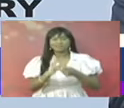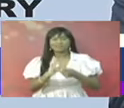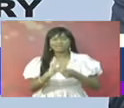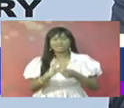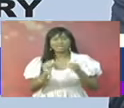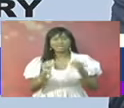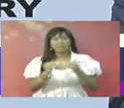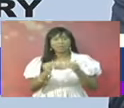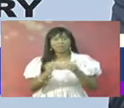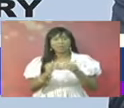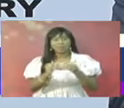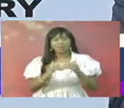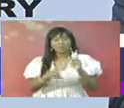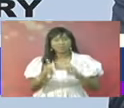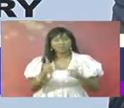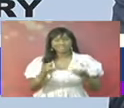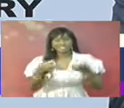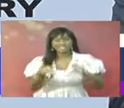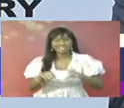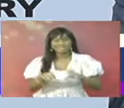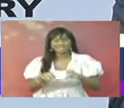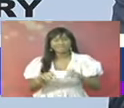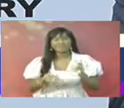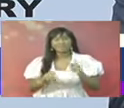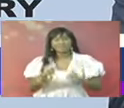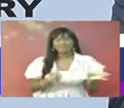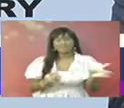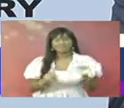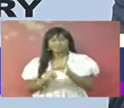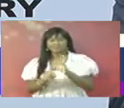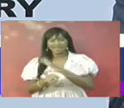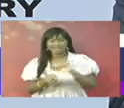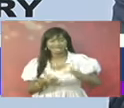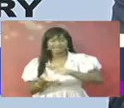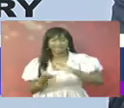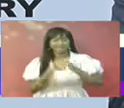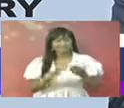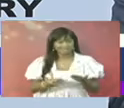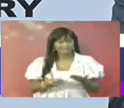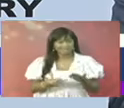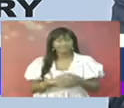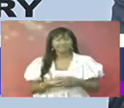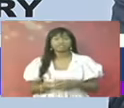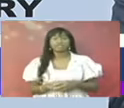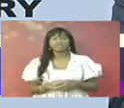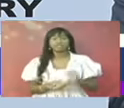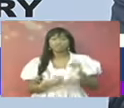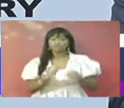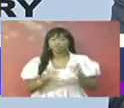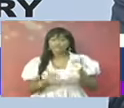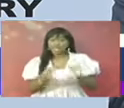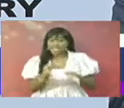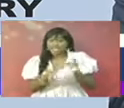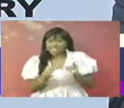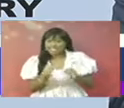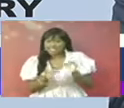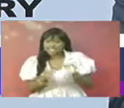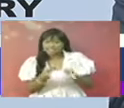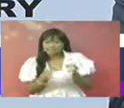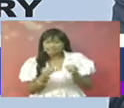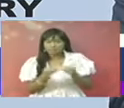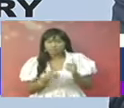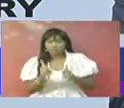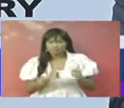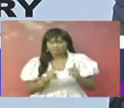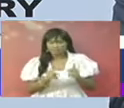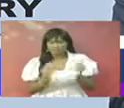higher chance of one of those people becoming infected. And of course, if a greater amount of those people with comorbidities become infected, then